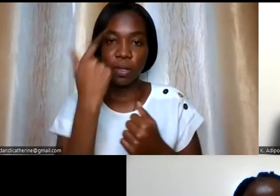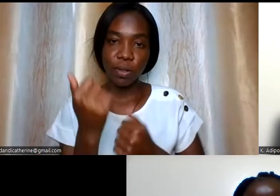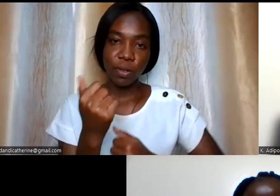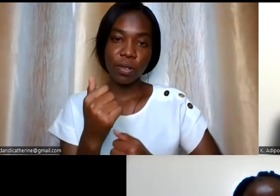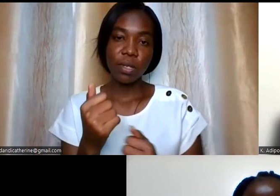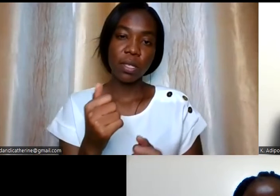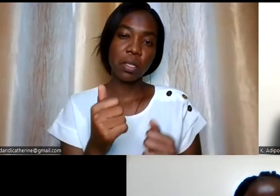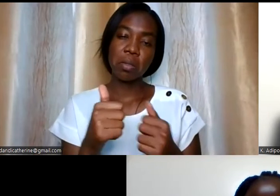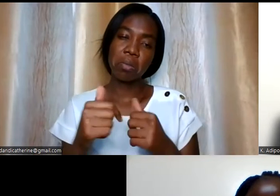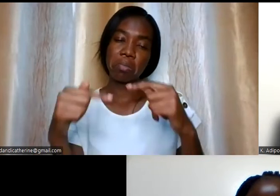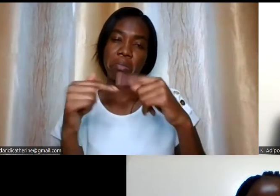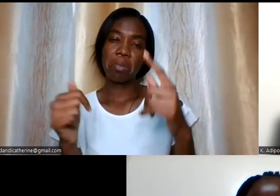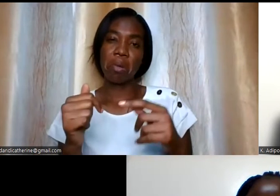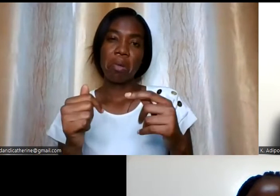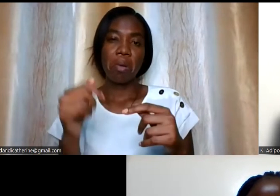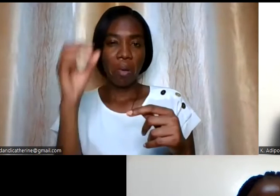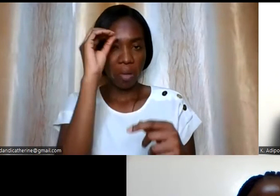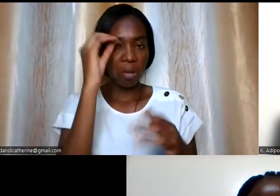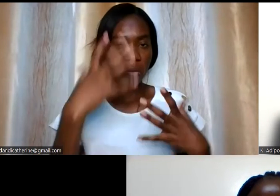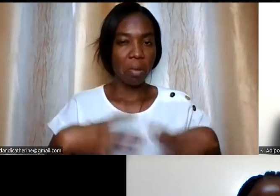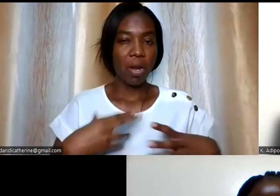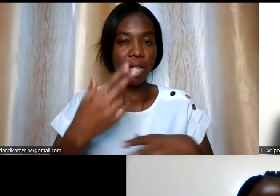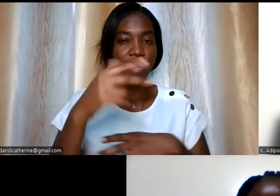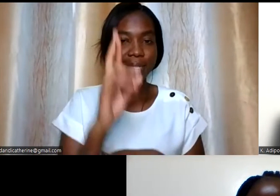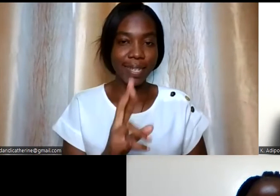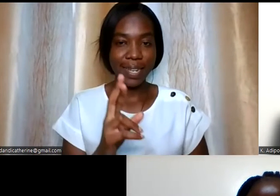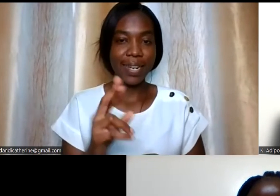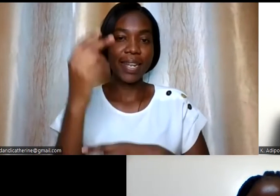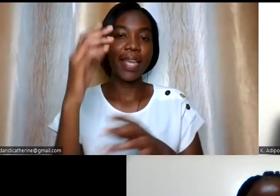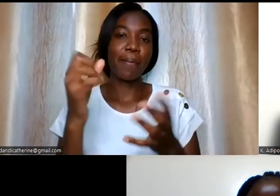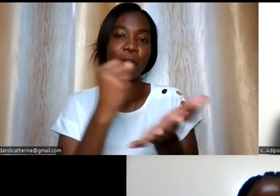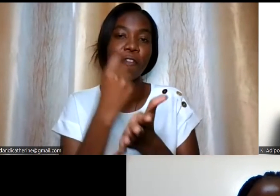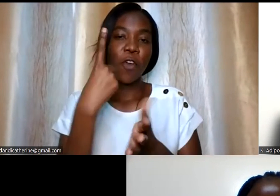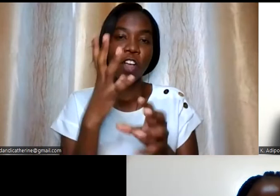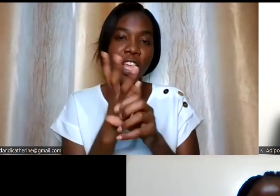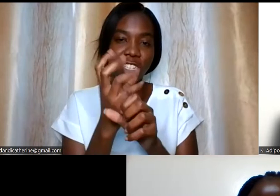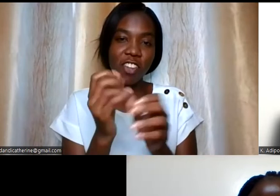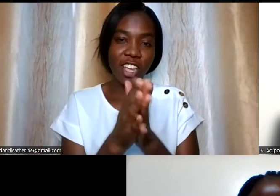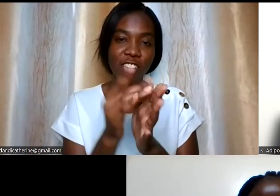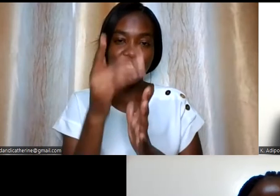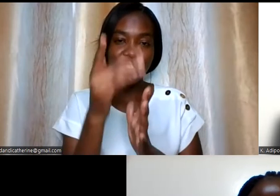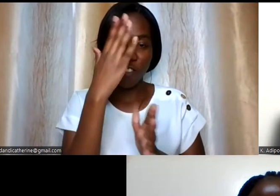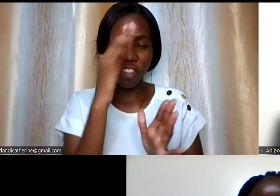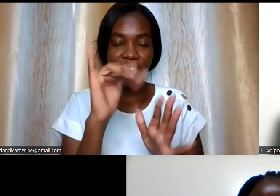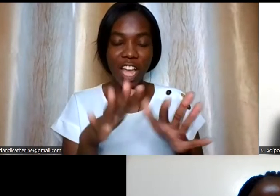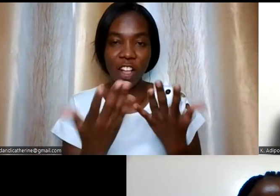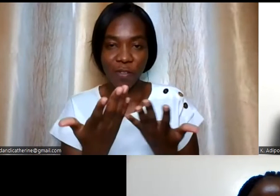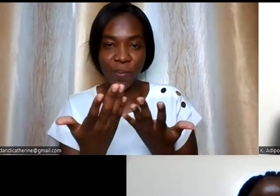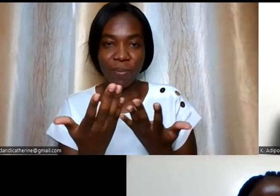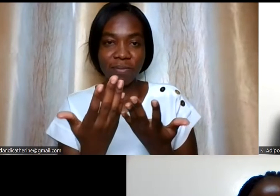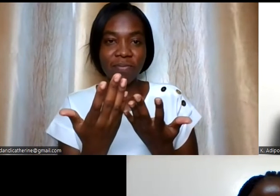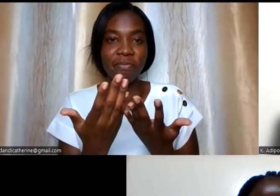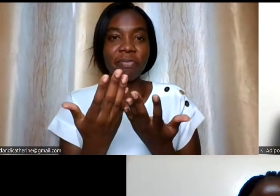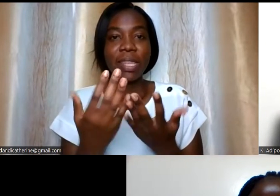opinion, the HR is also an employee of the organization. And how do you know this? Is when